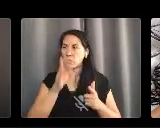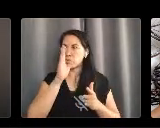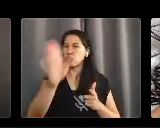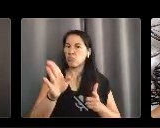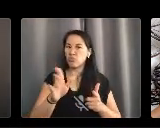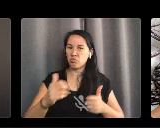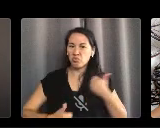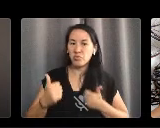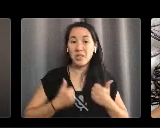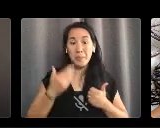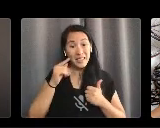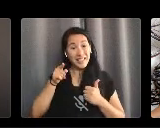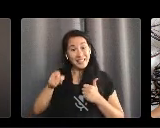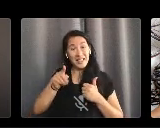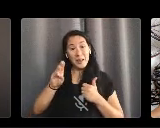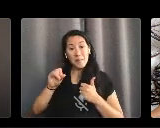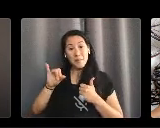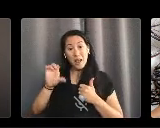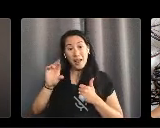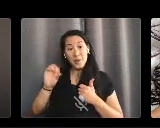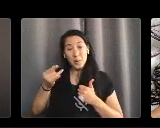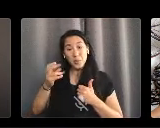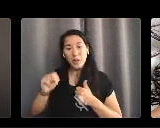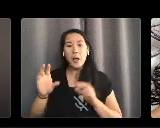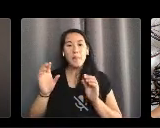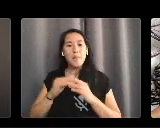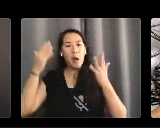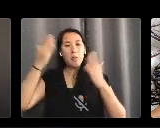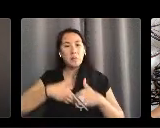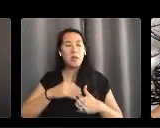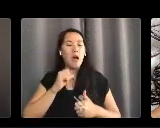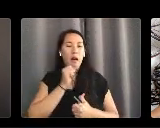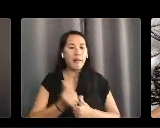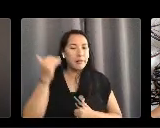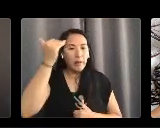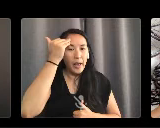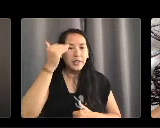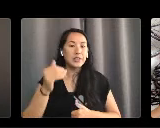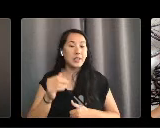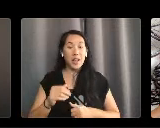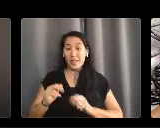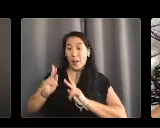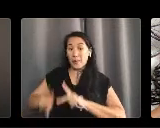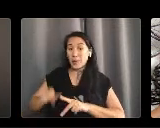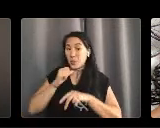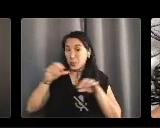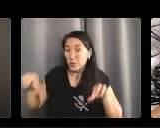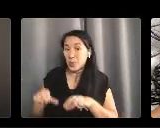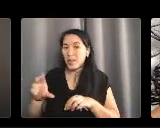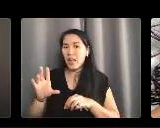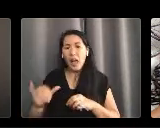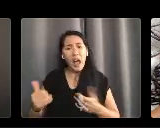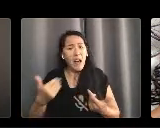and it's unconscious. And one of the unfortunate consequences in that is that the perpetrators are actually